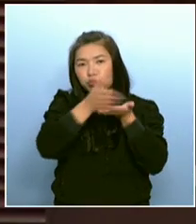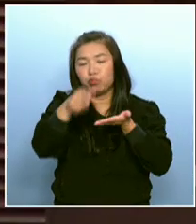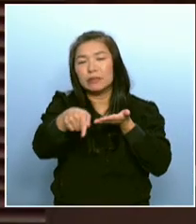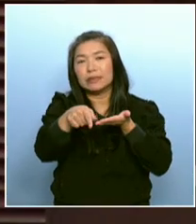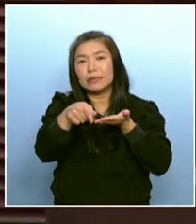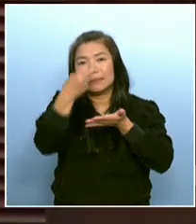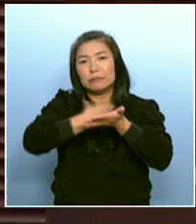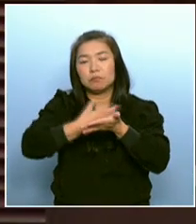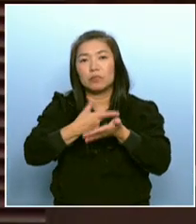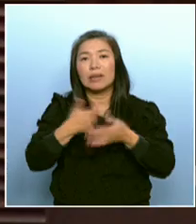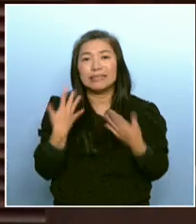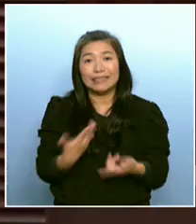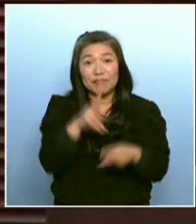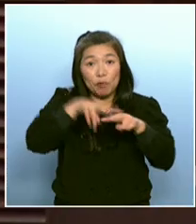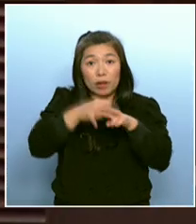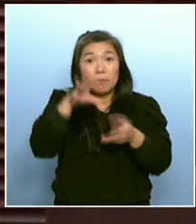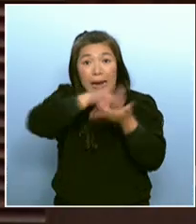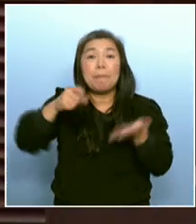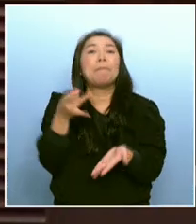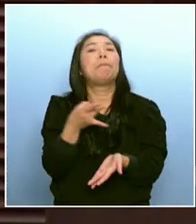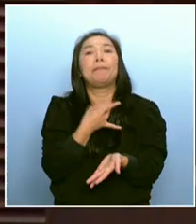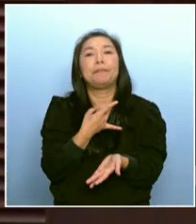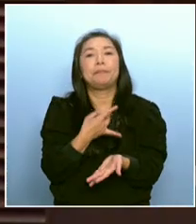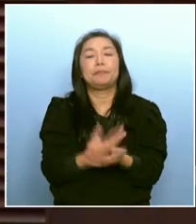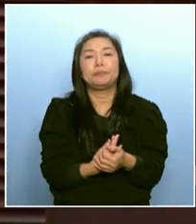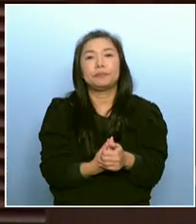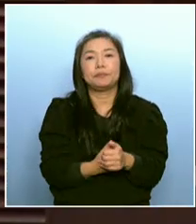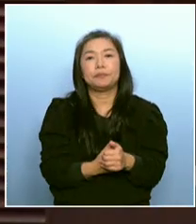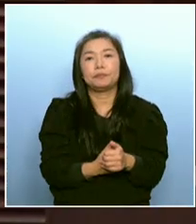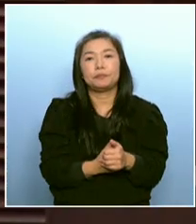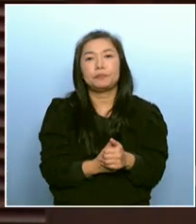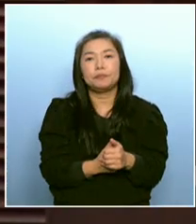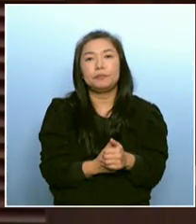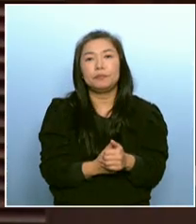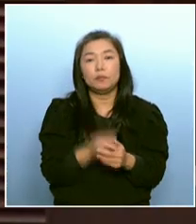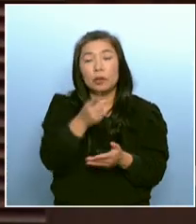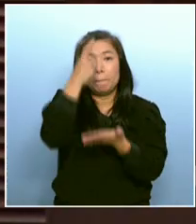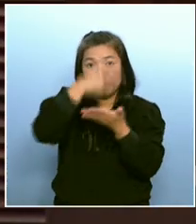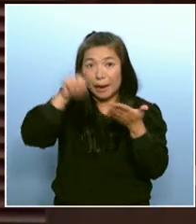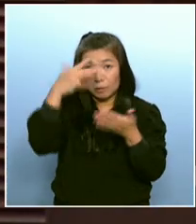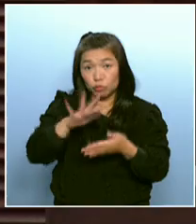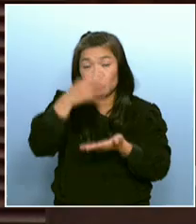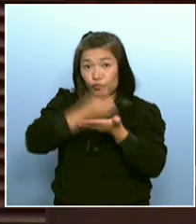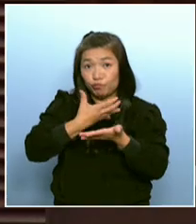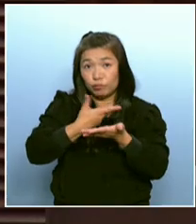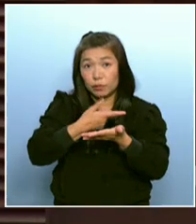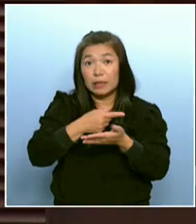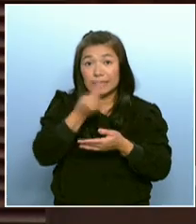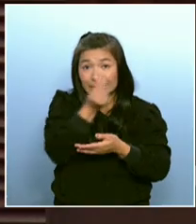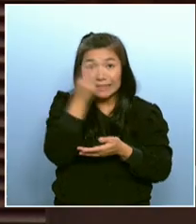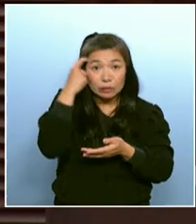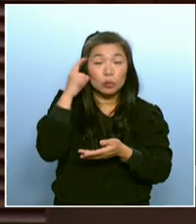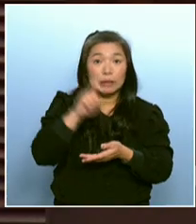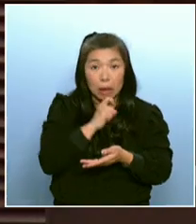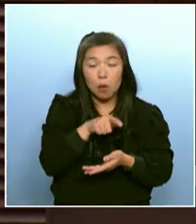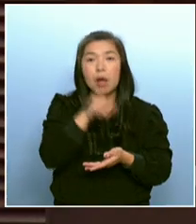incorporate this project into the land resumption procedure. At this point, the Housing Society has not been granted the site